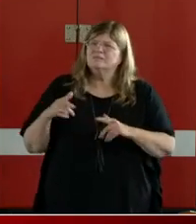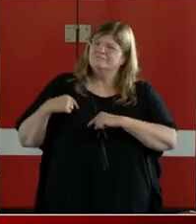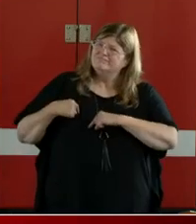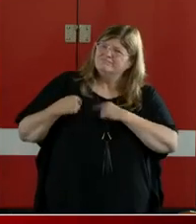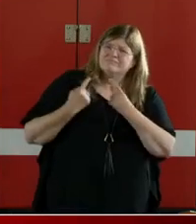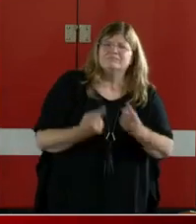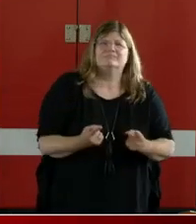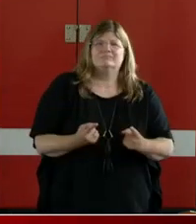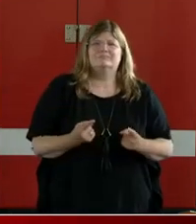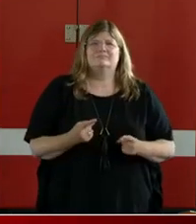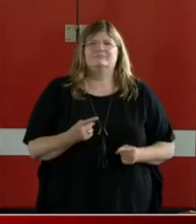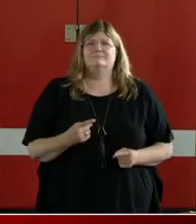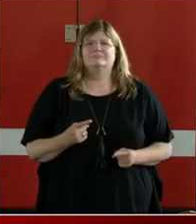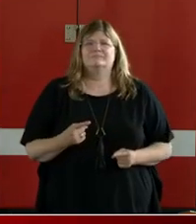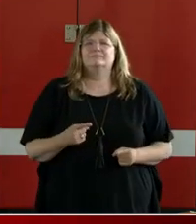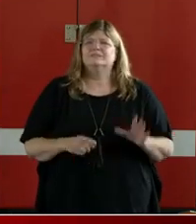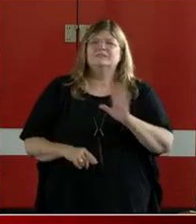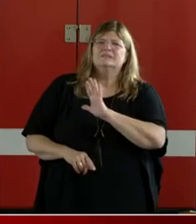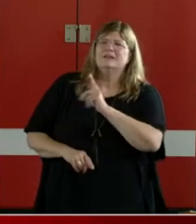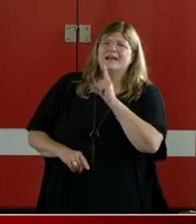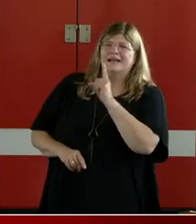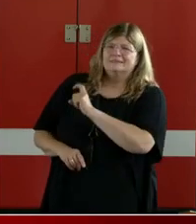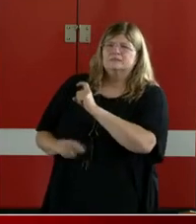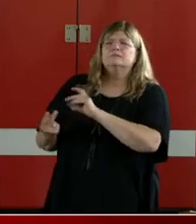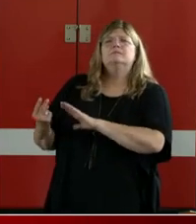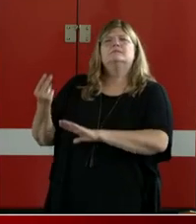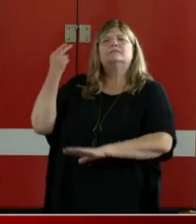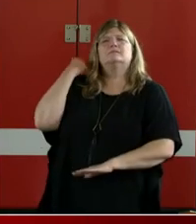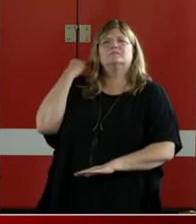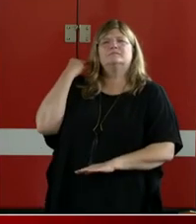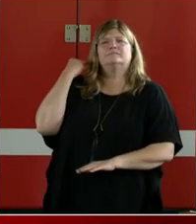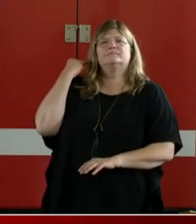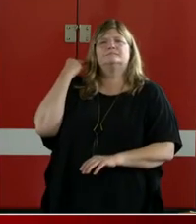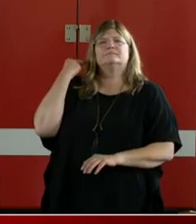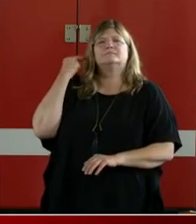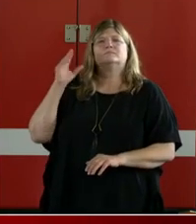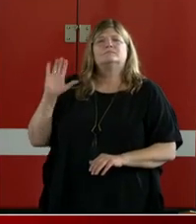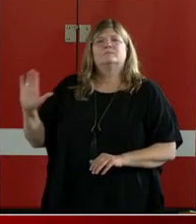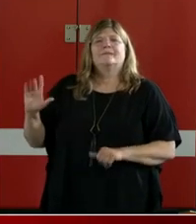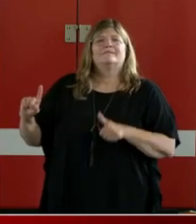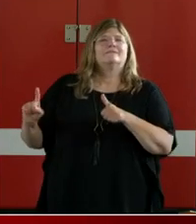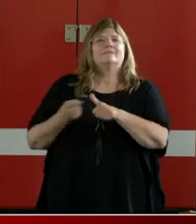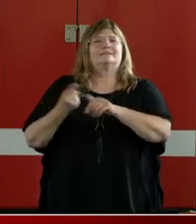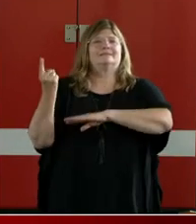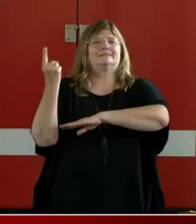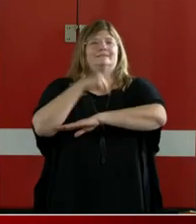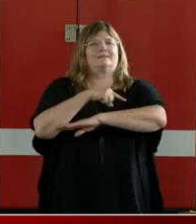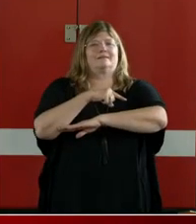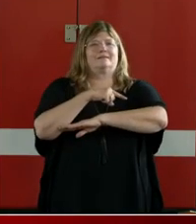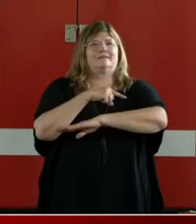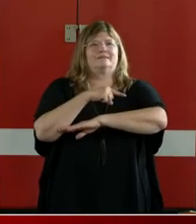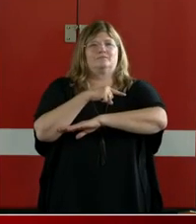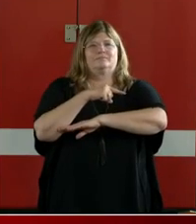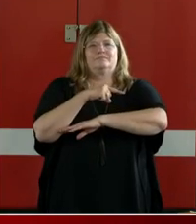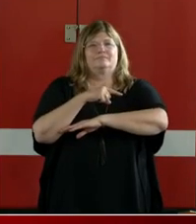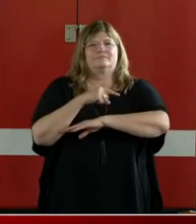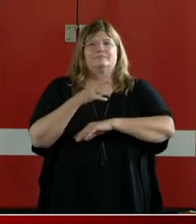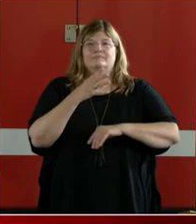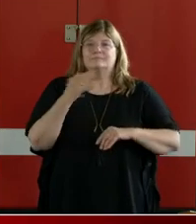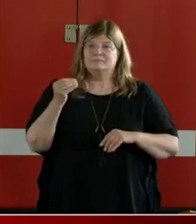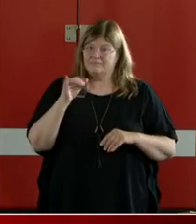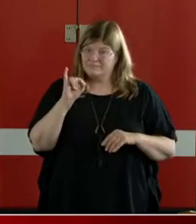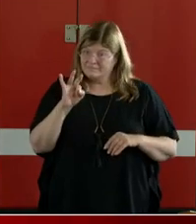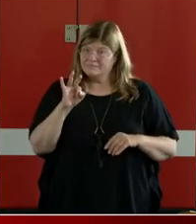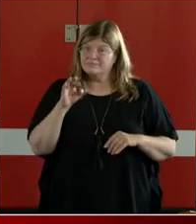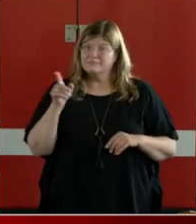Can I just ask you to reflect on, you know, your first day, and if you ever dreamt that you